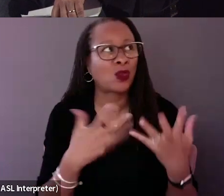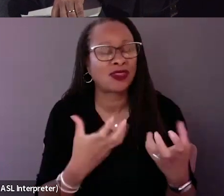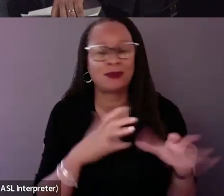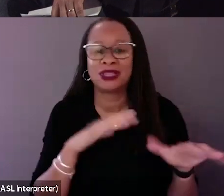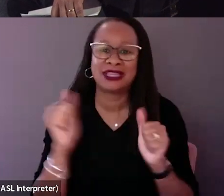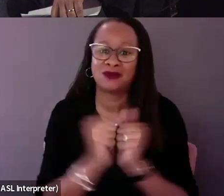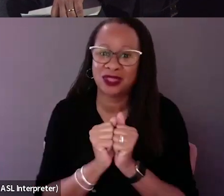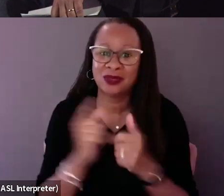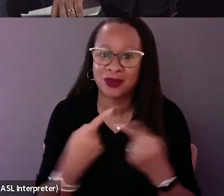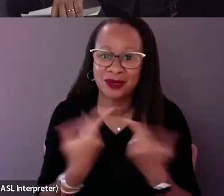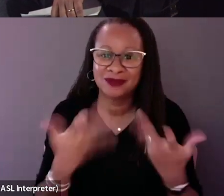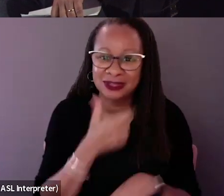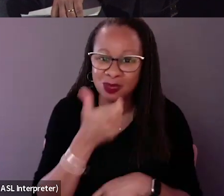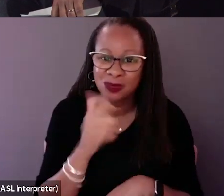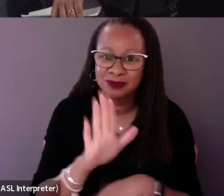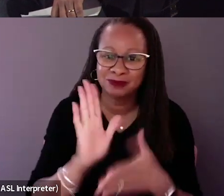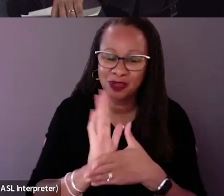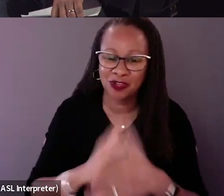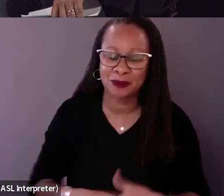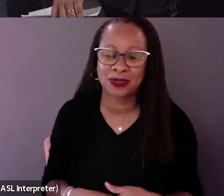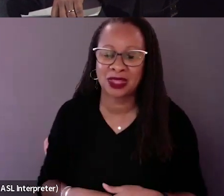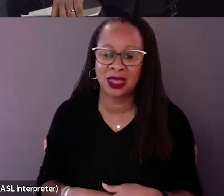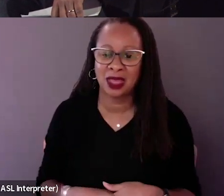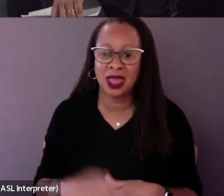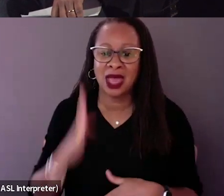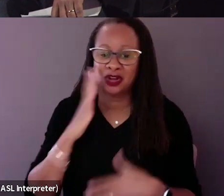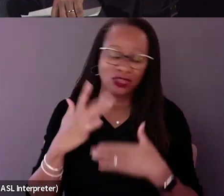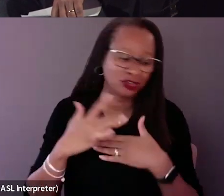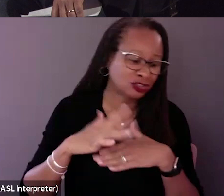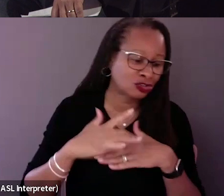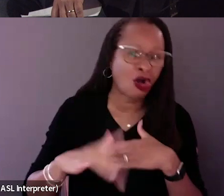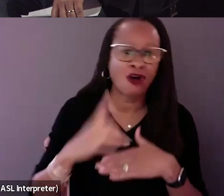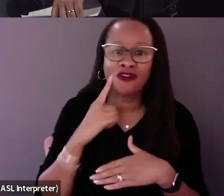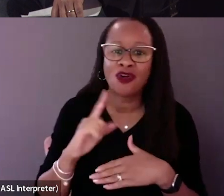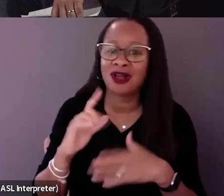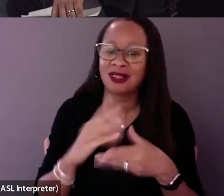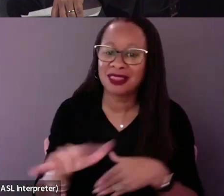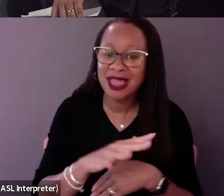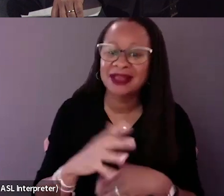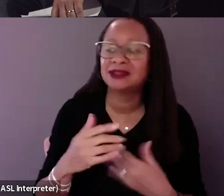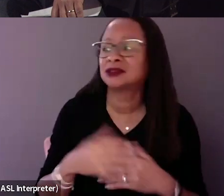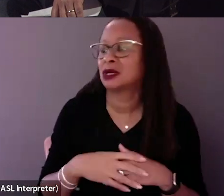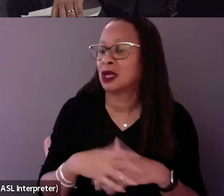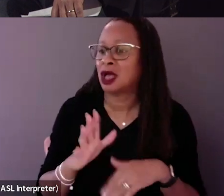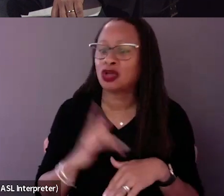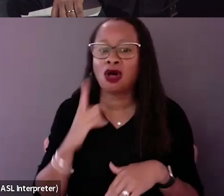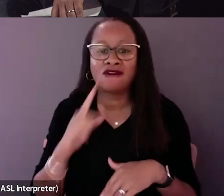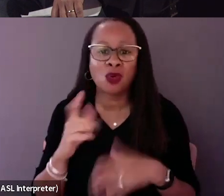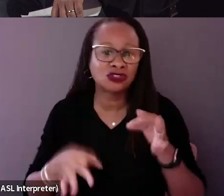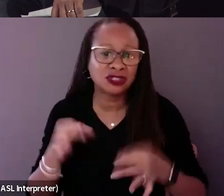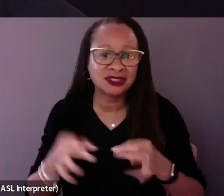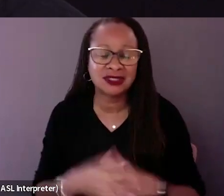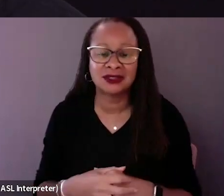Yeah, I know that there's, call for land, call for justice. But I